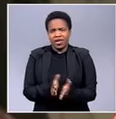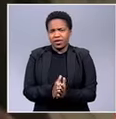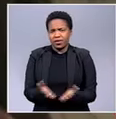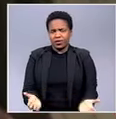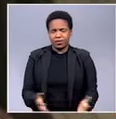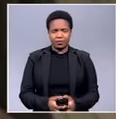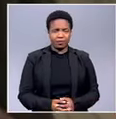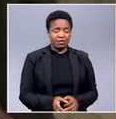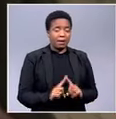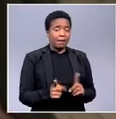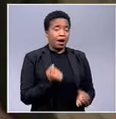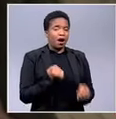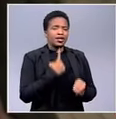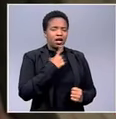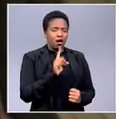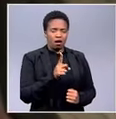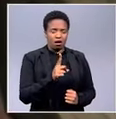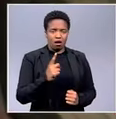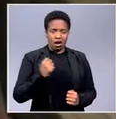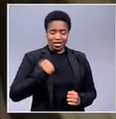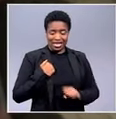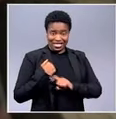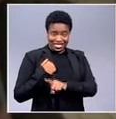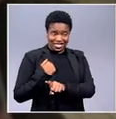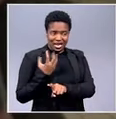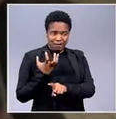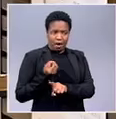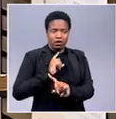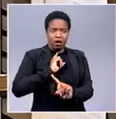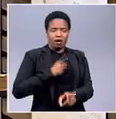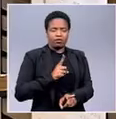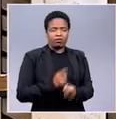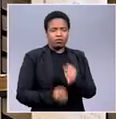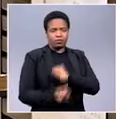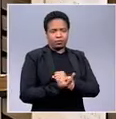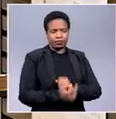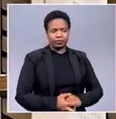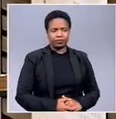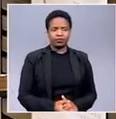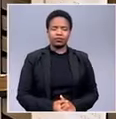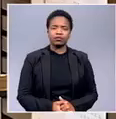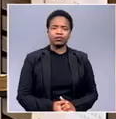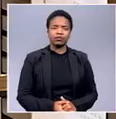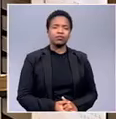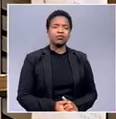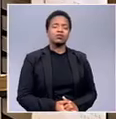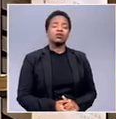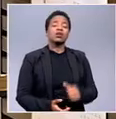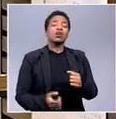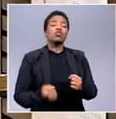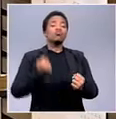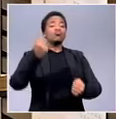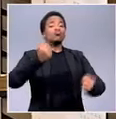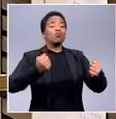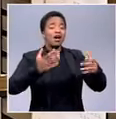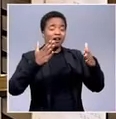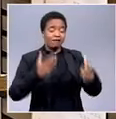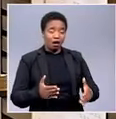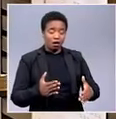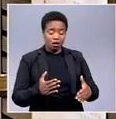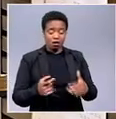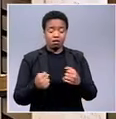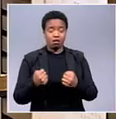rubbishing this, saying Zuma has a case to answer. Drivers of motor vehicles must